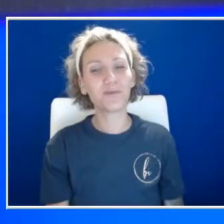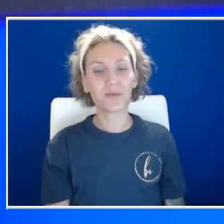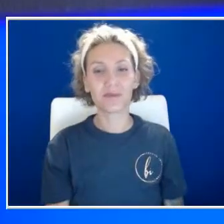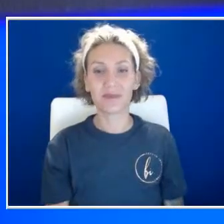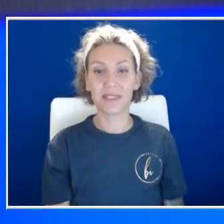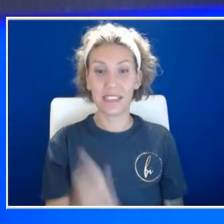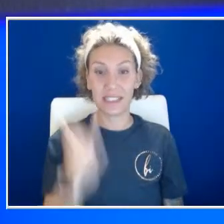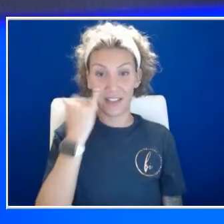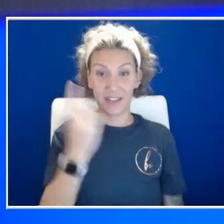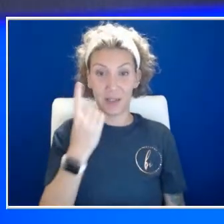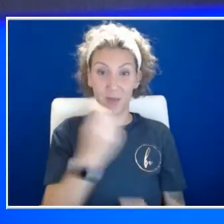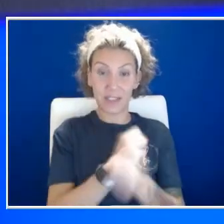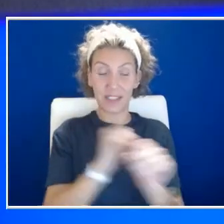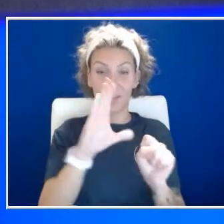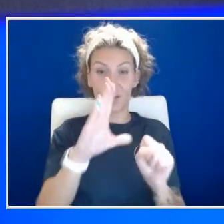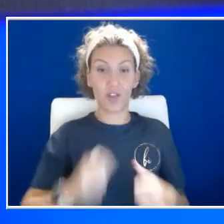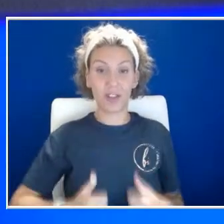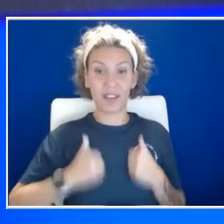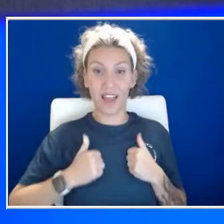your life, make it worth it.